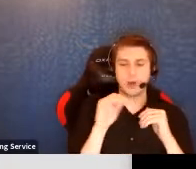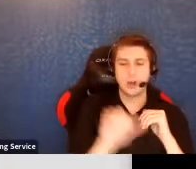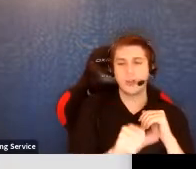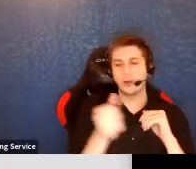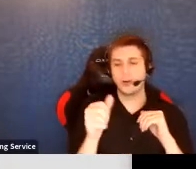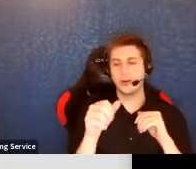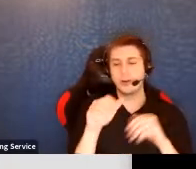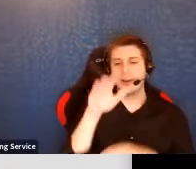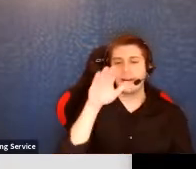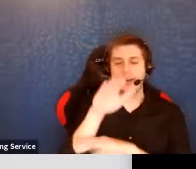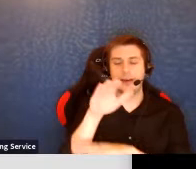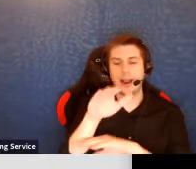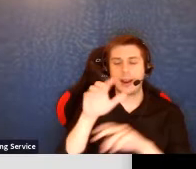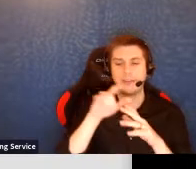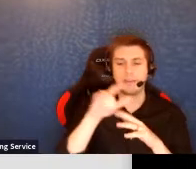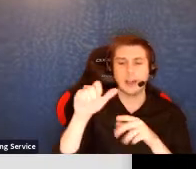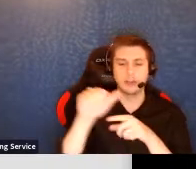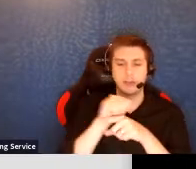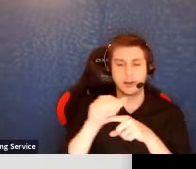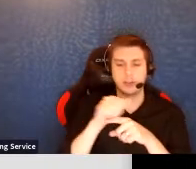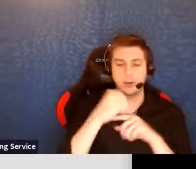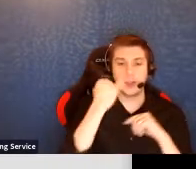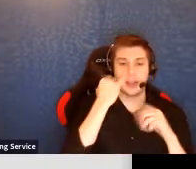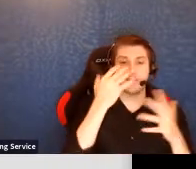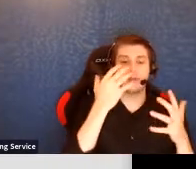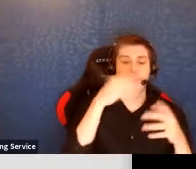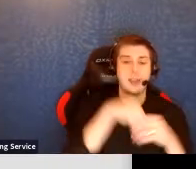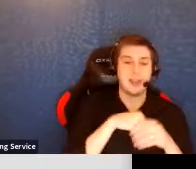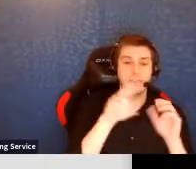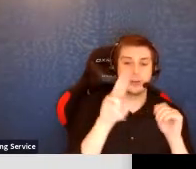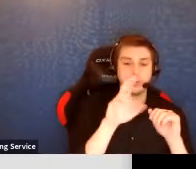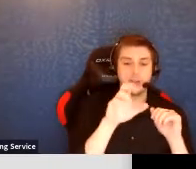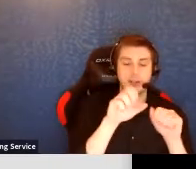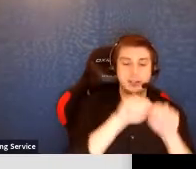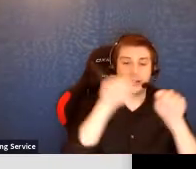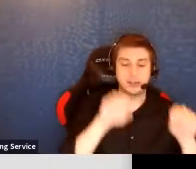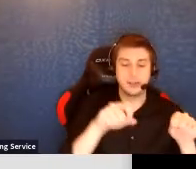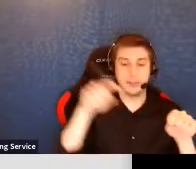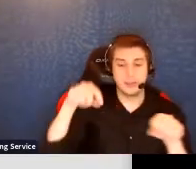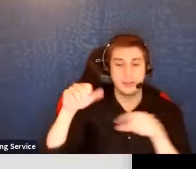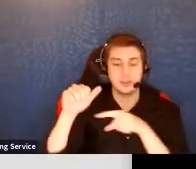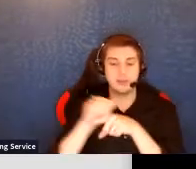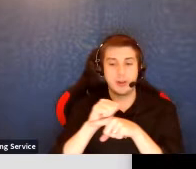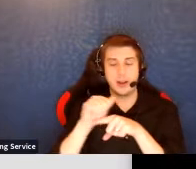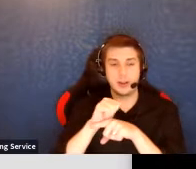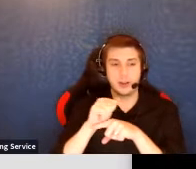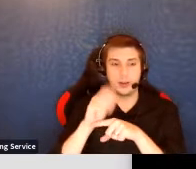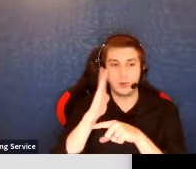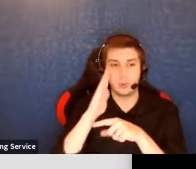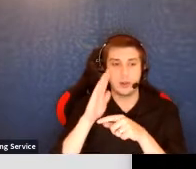flying training. So if you're within the UC system and you want to fly at night, this training session will